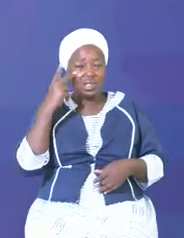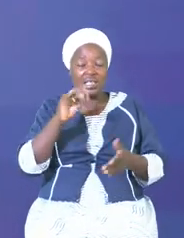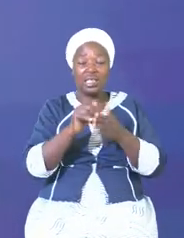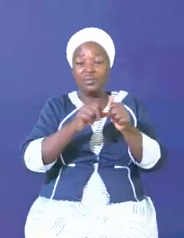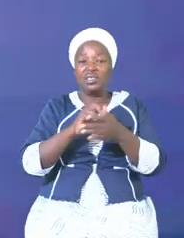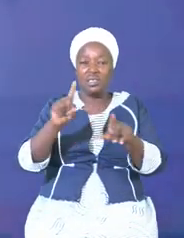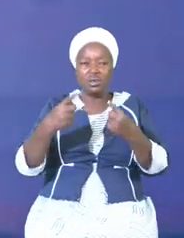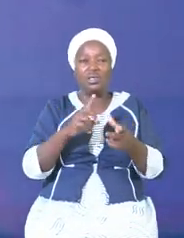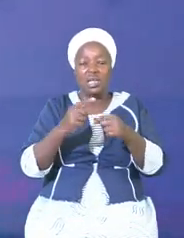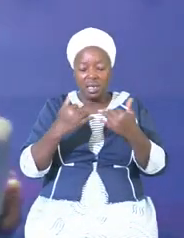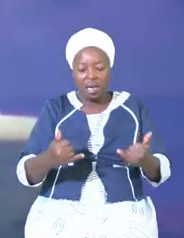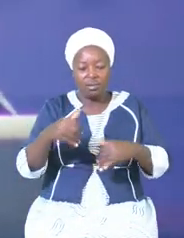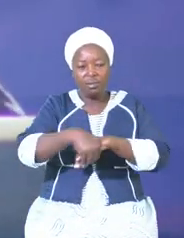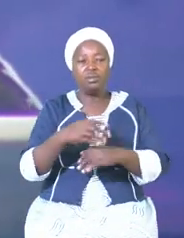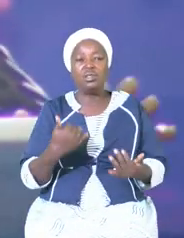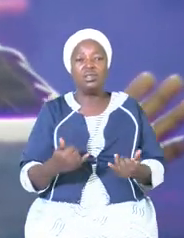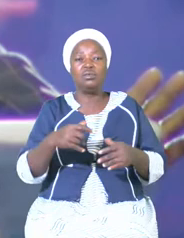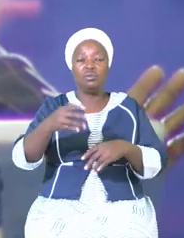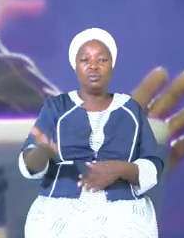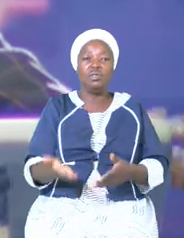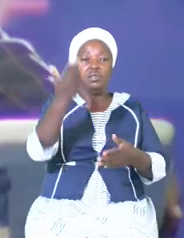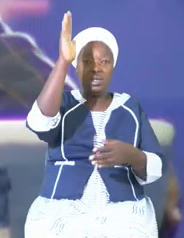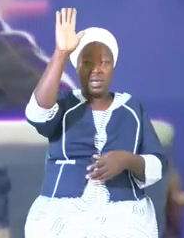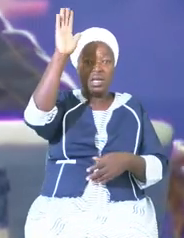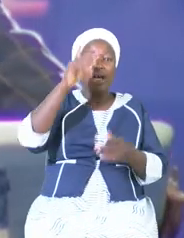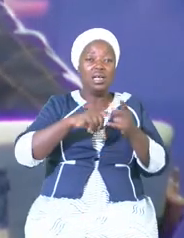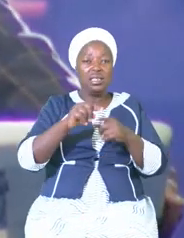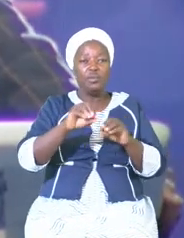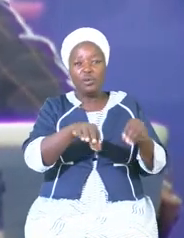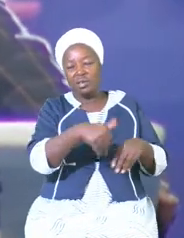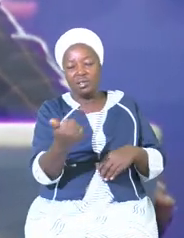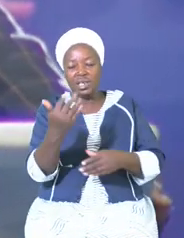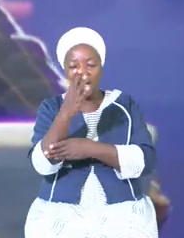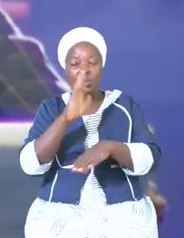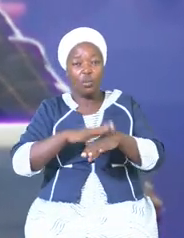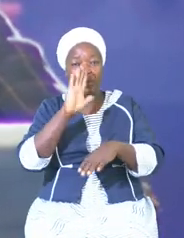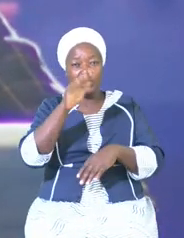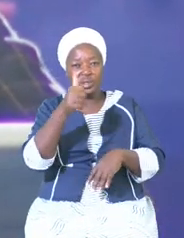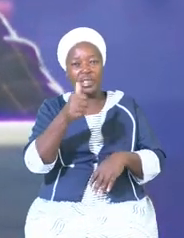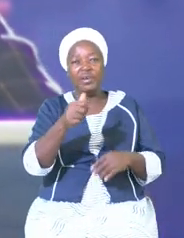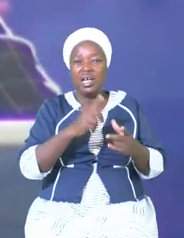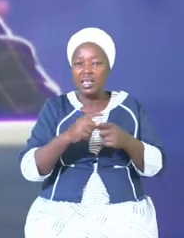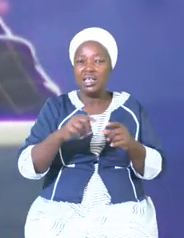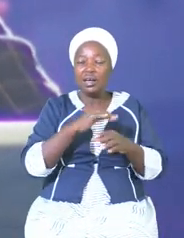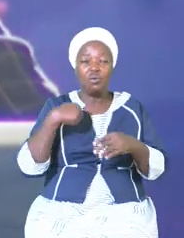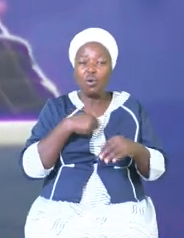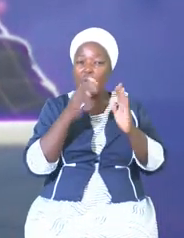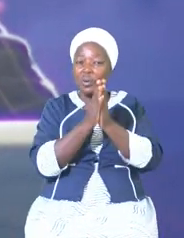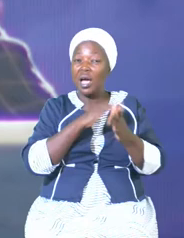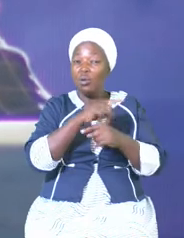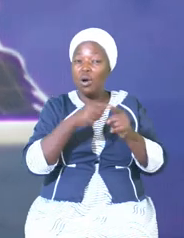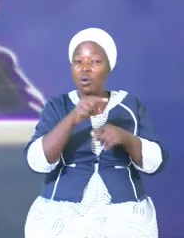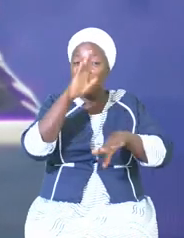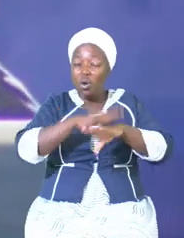then lay the other hand on yourself and we pray. And when we mention the name of Jesus, that